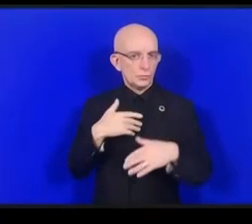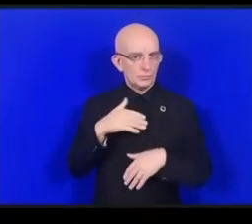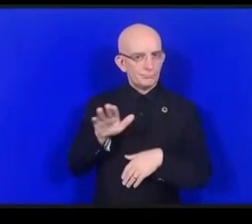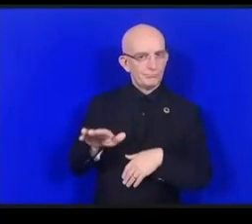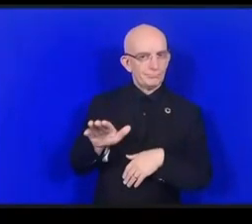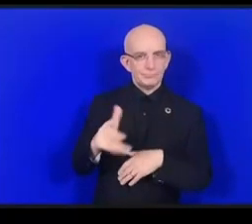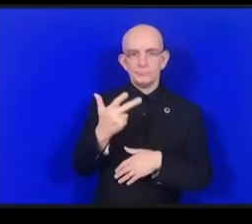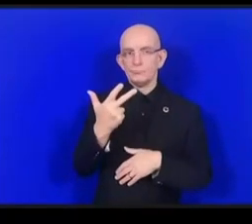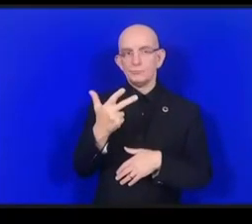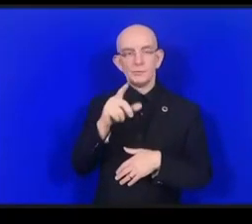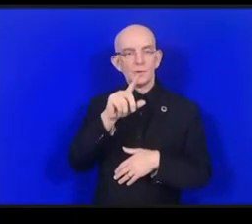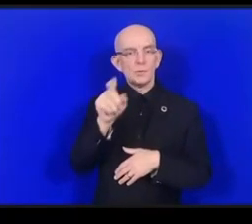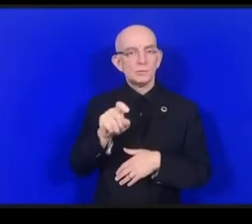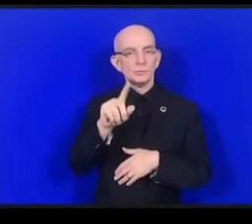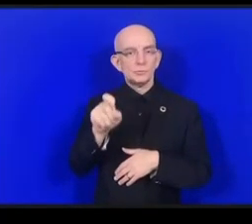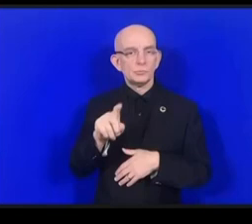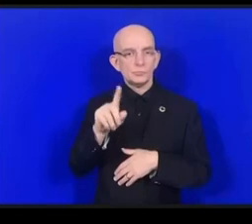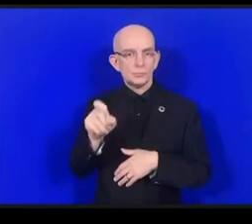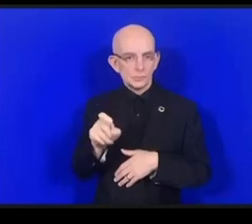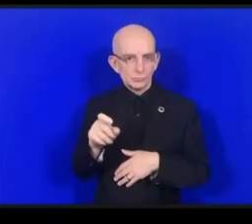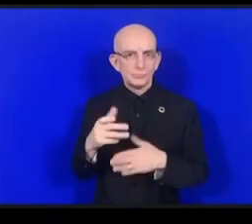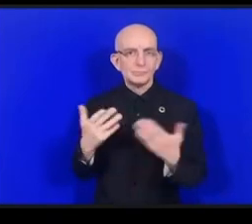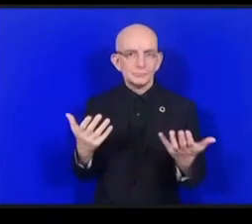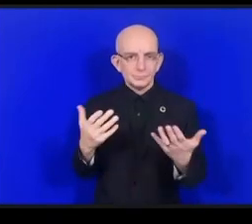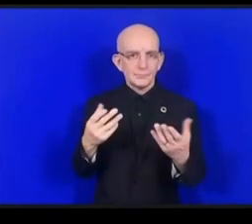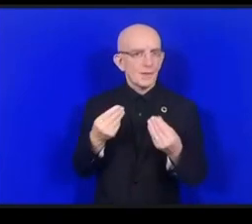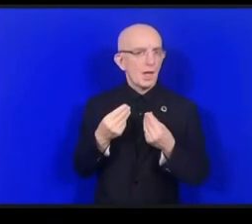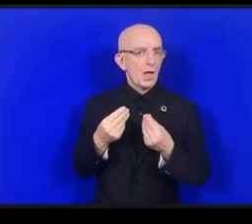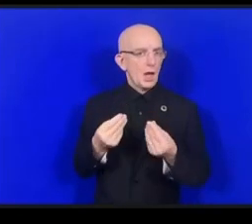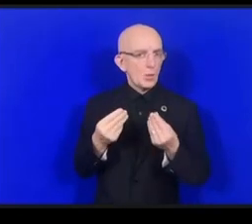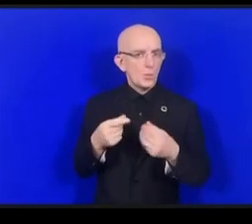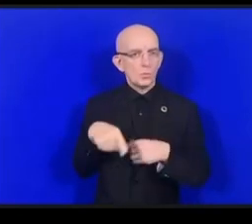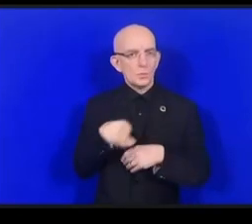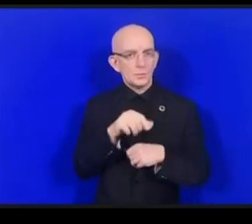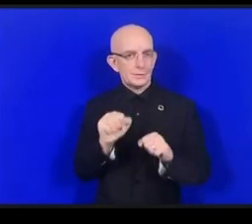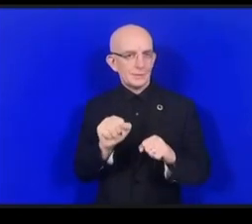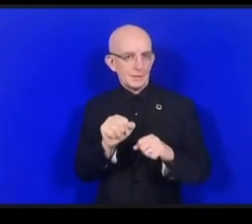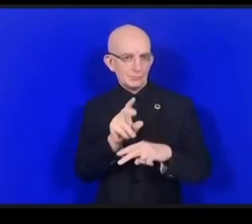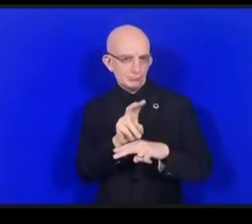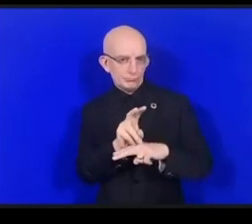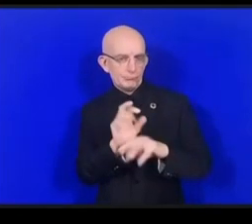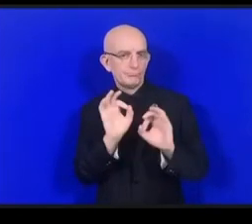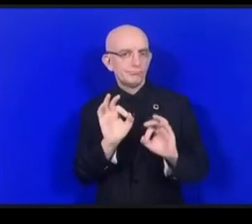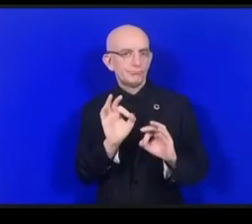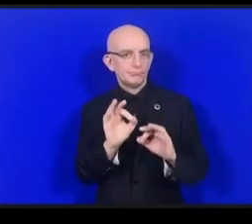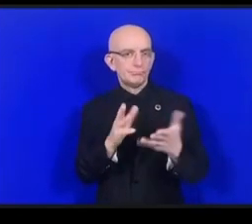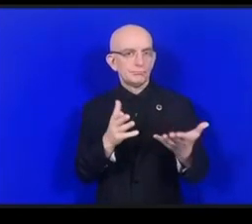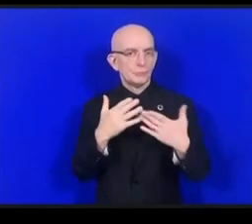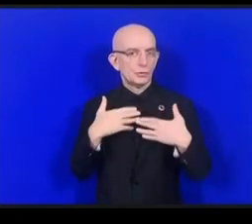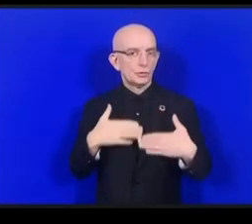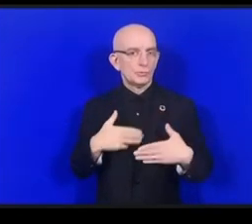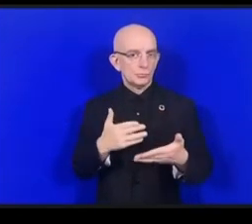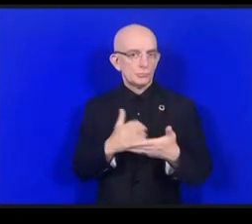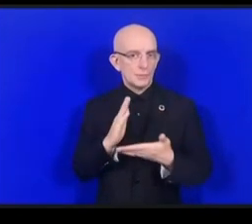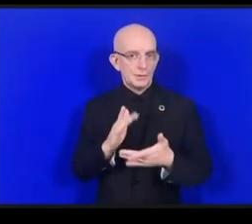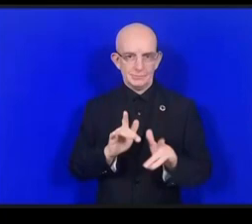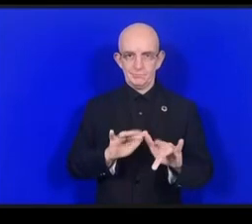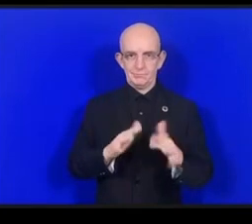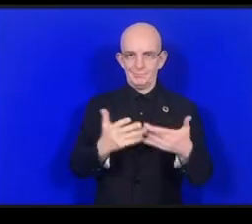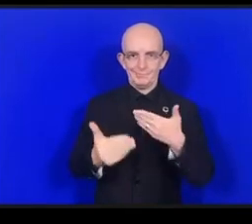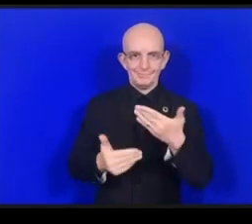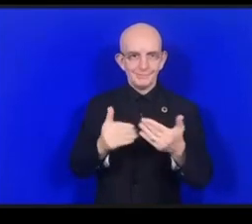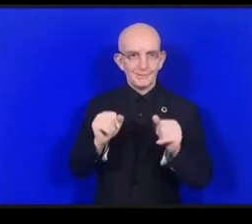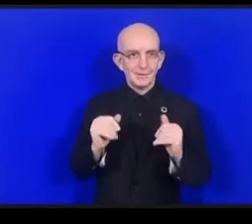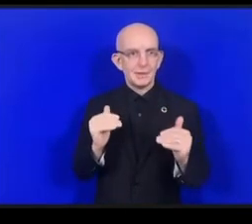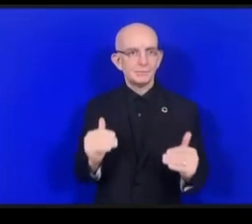SDGs? Second question, do we need an awareness campaign, and if so, where should it start? And lastly, what role for